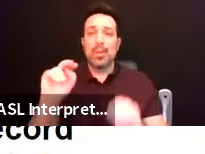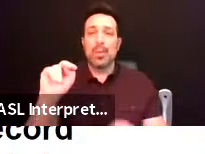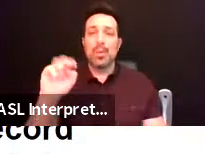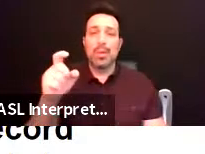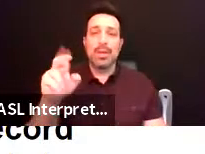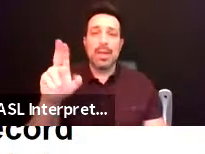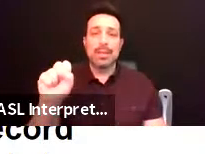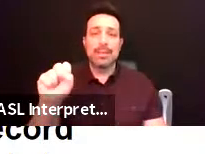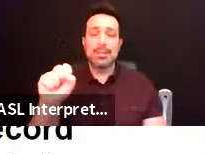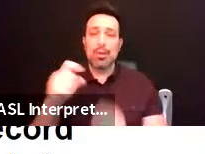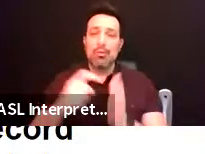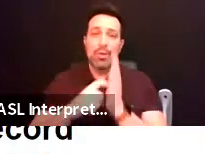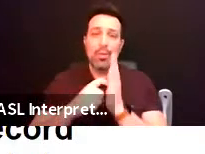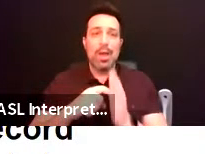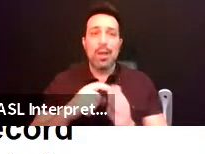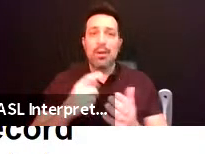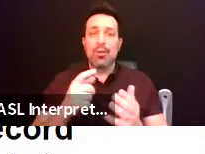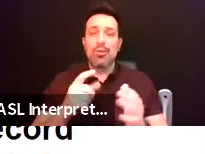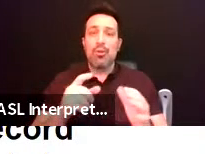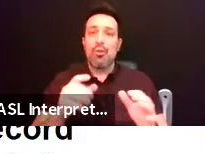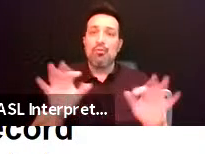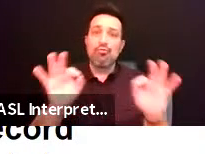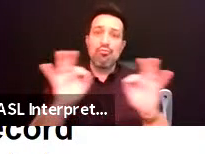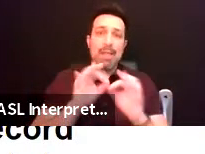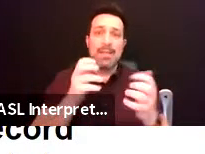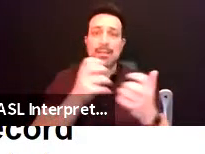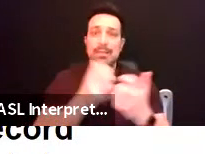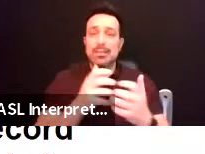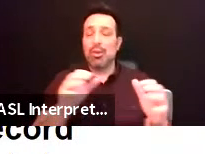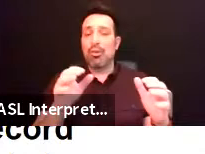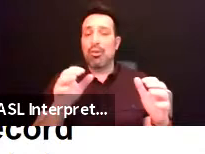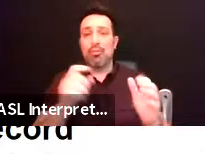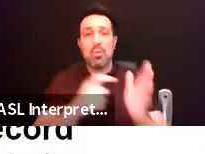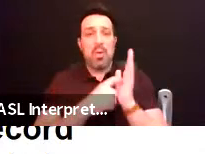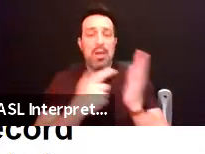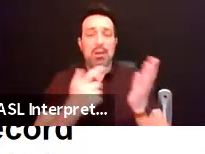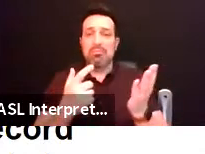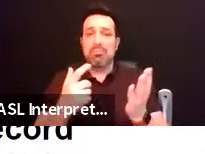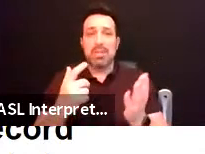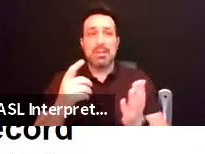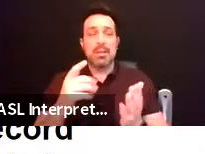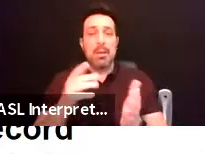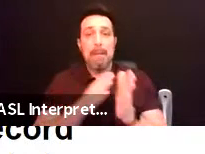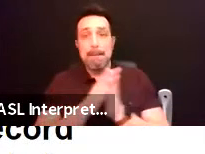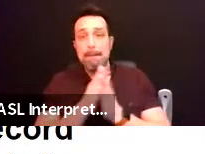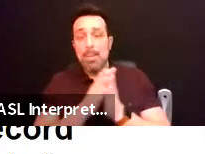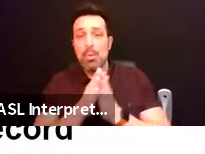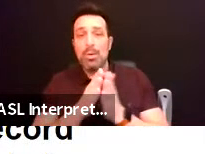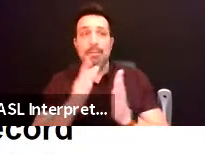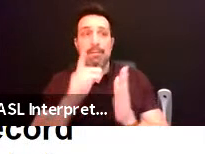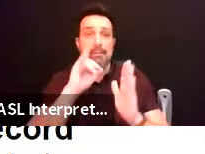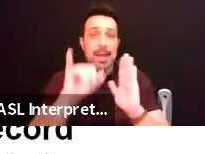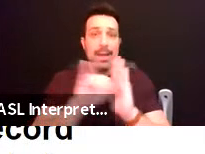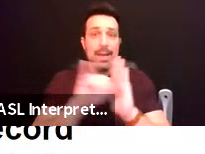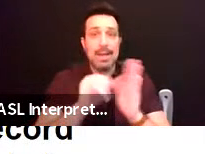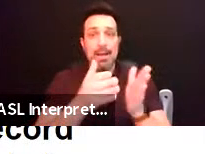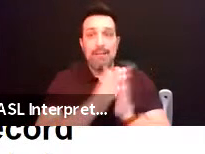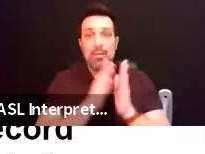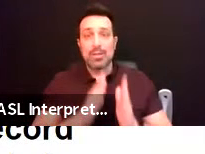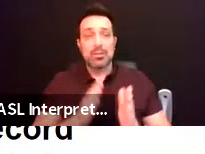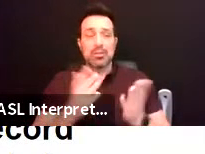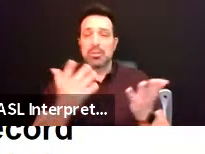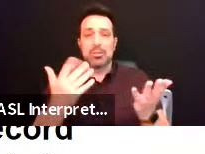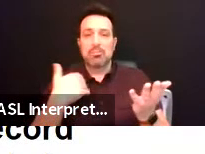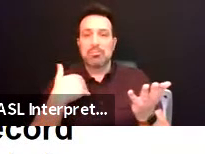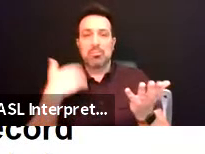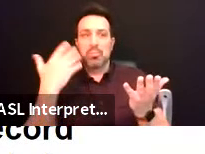required, no relevance required. Generally, the motive and the identity of the requester is not something that we get into in